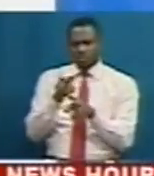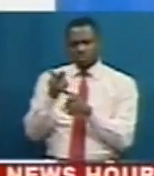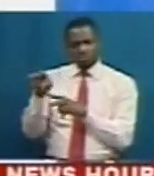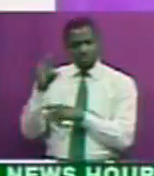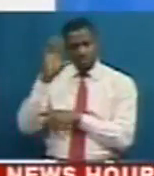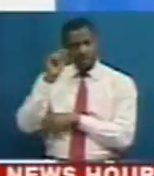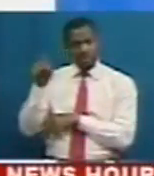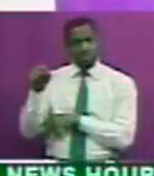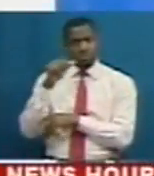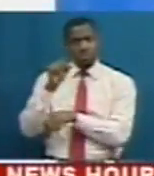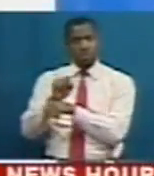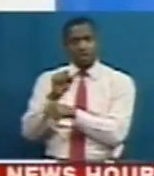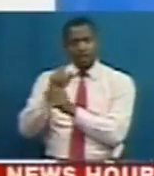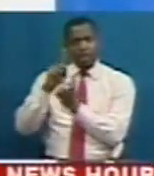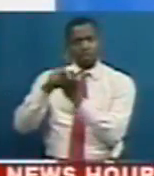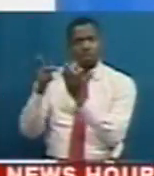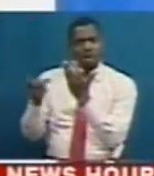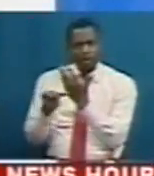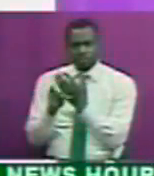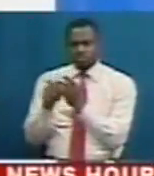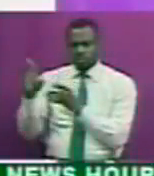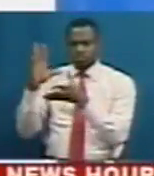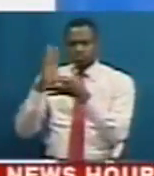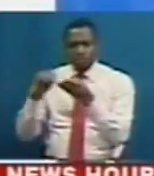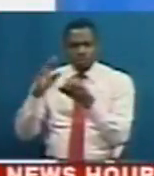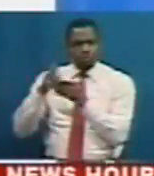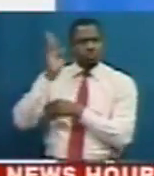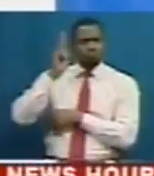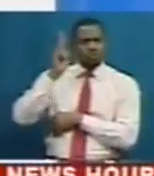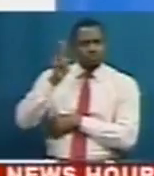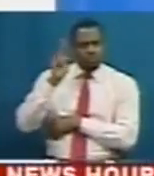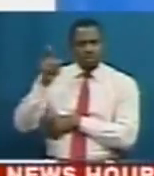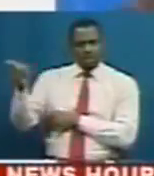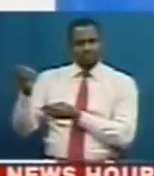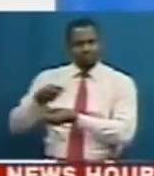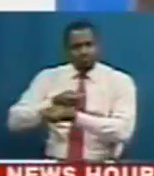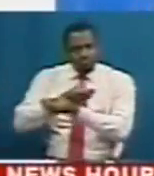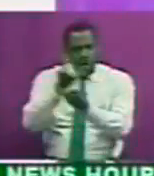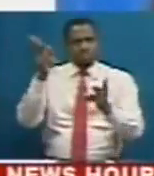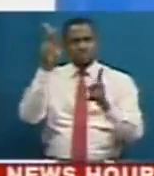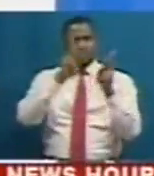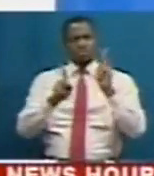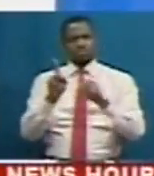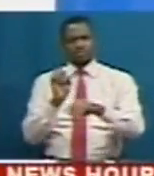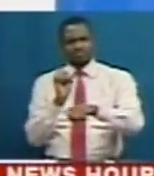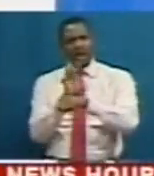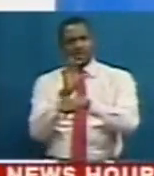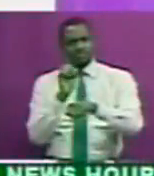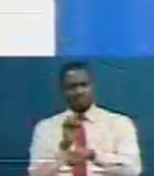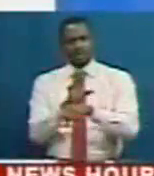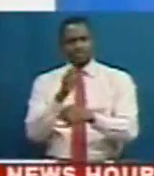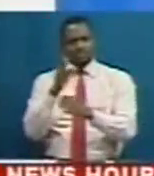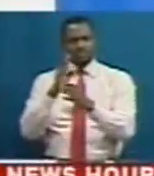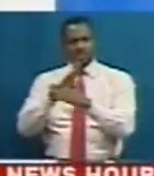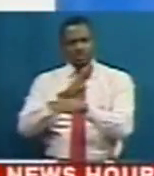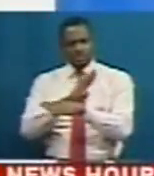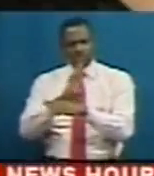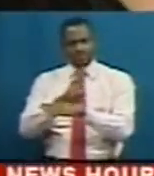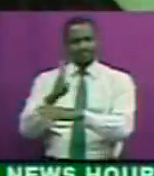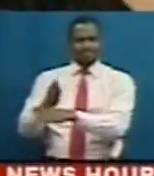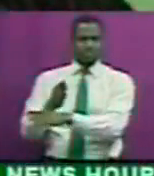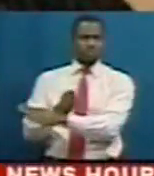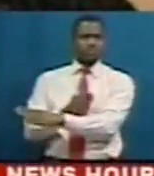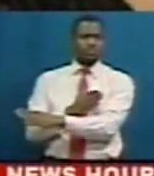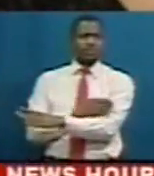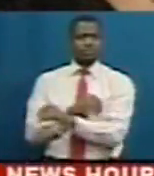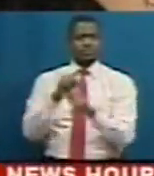highlight and to program around her story, her legacy, and what today's young business crop can learn from